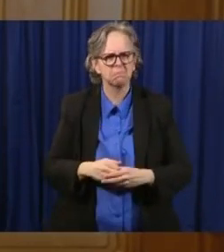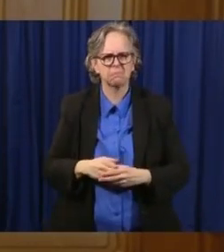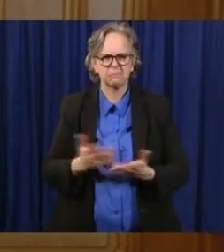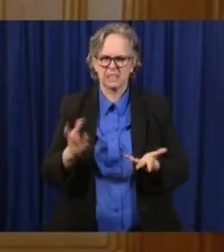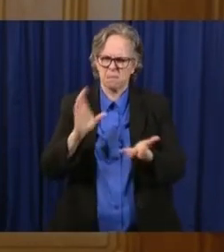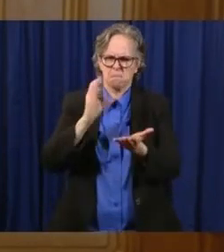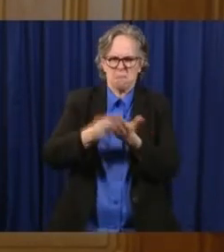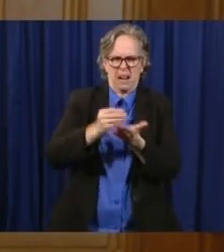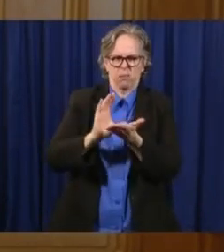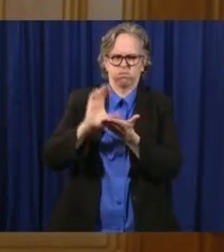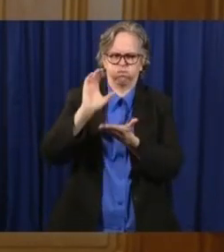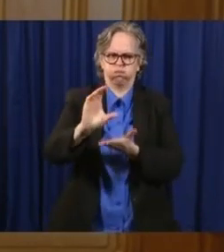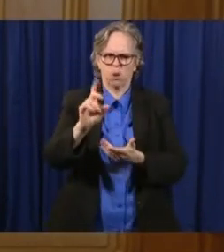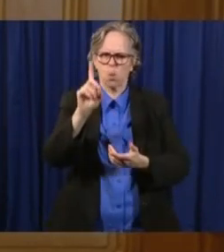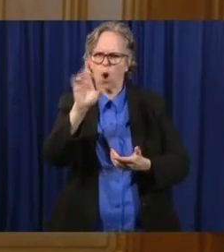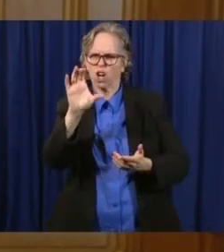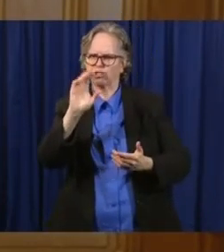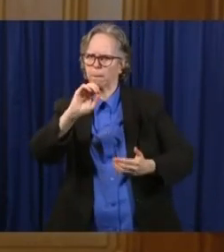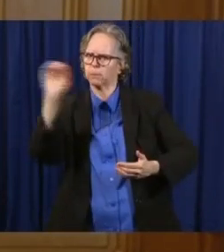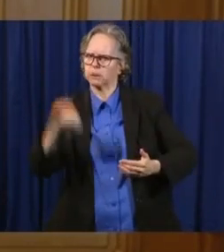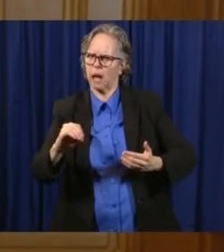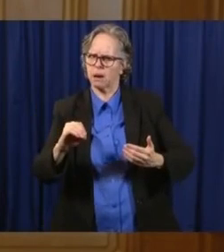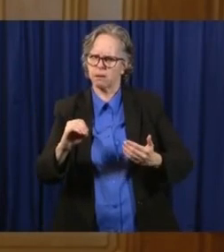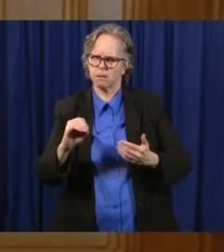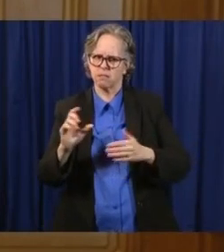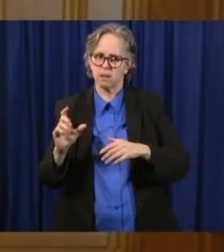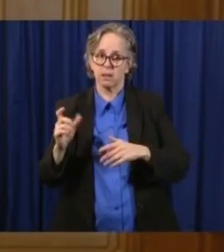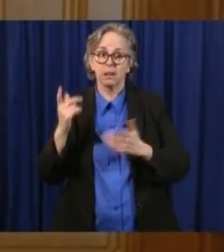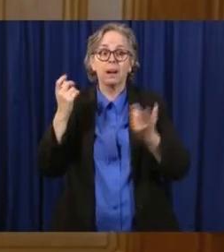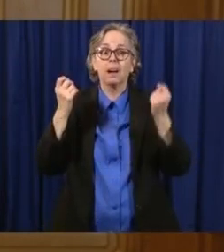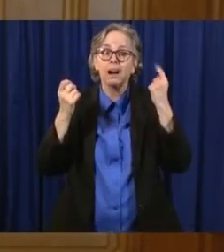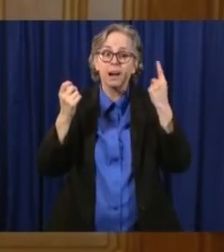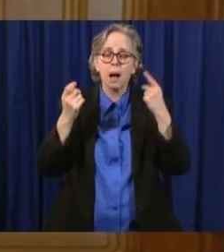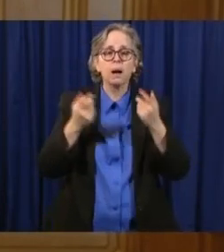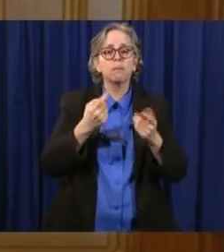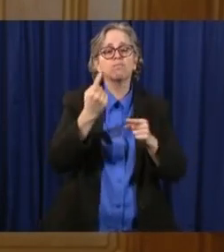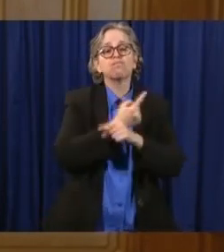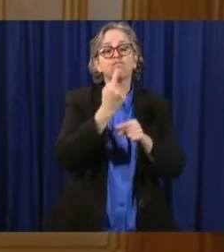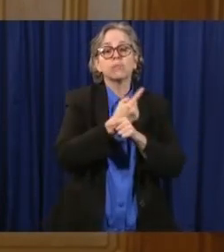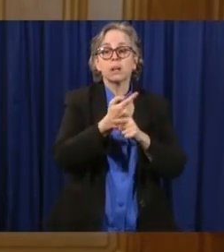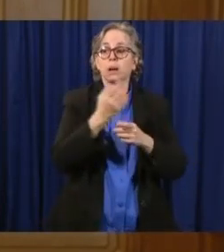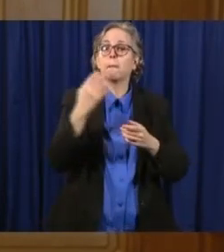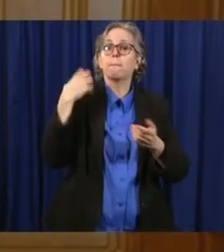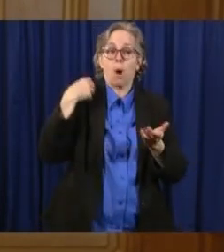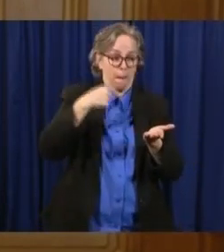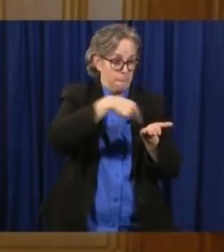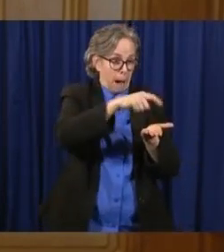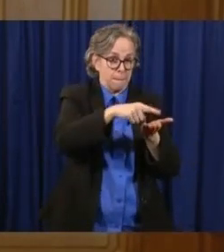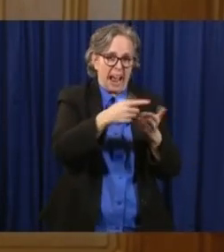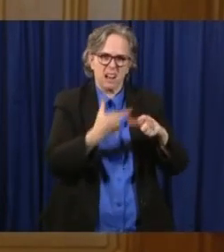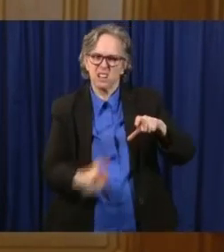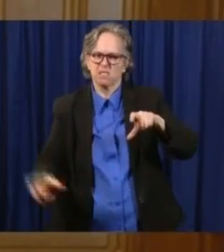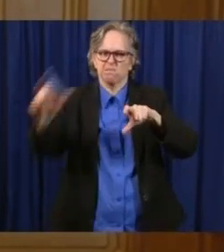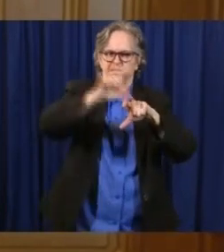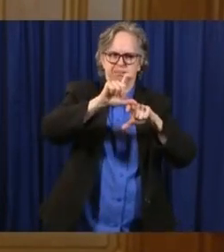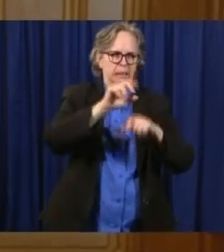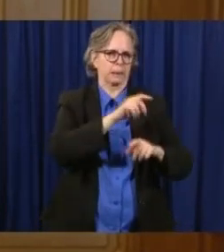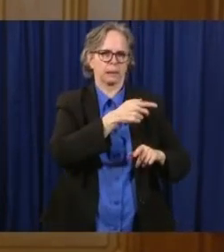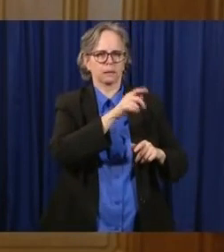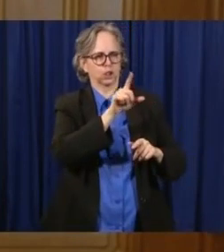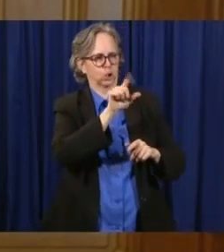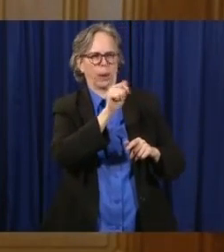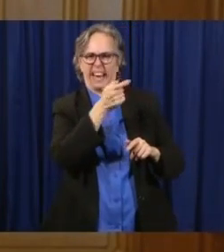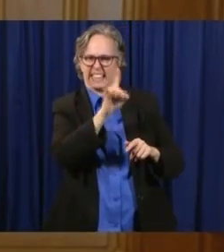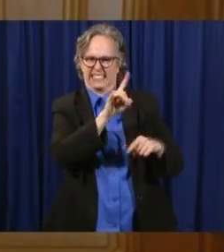approximately 100% of the premiums employers paid in policy year 2018. BWC will apply